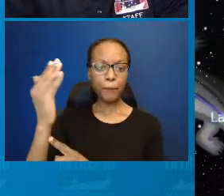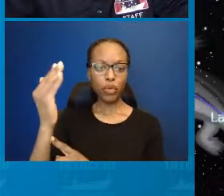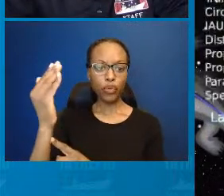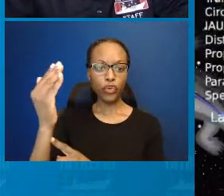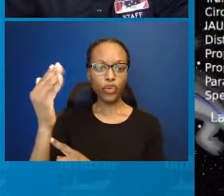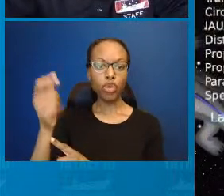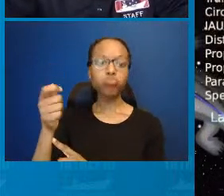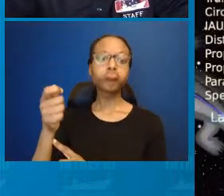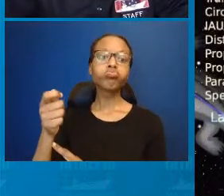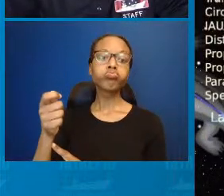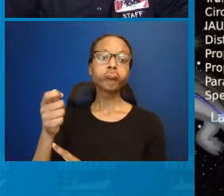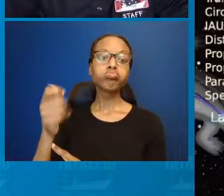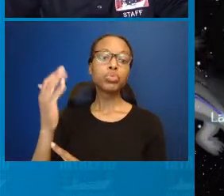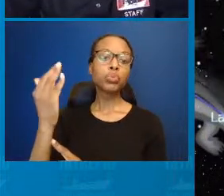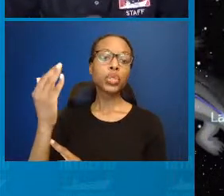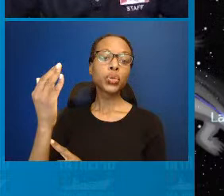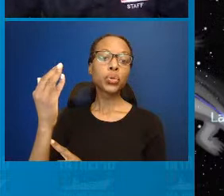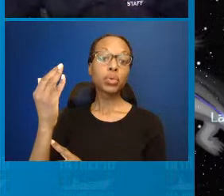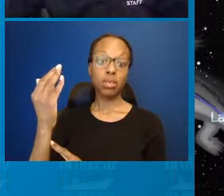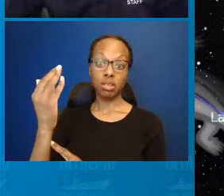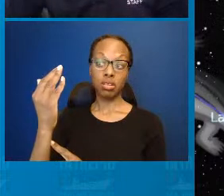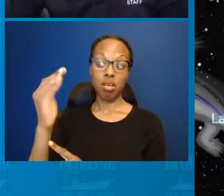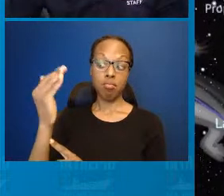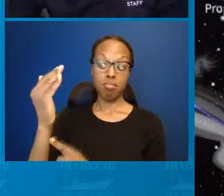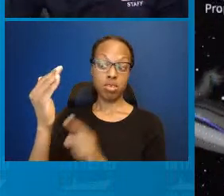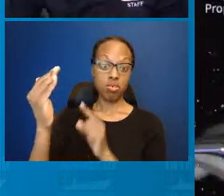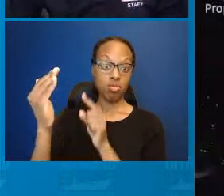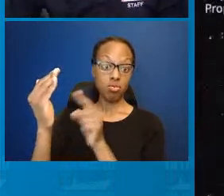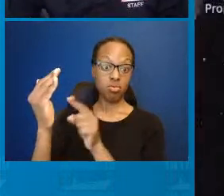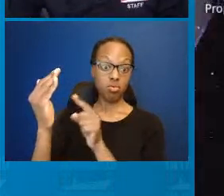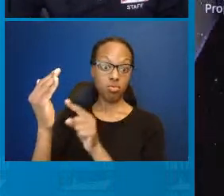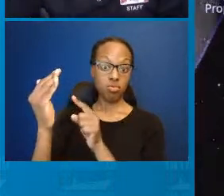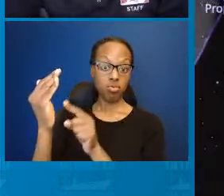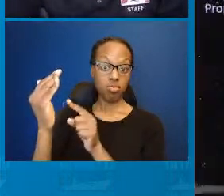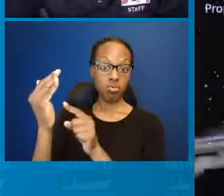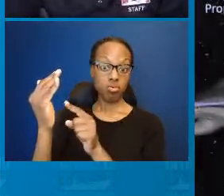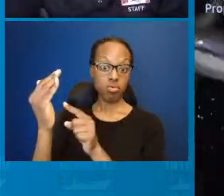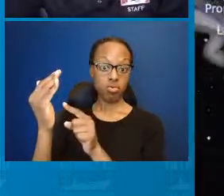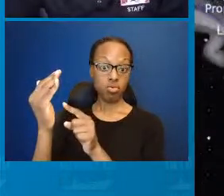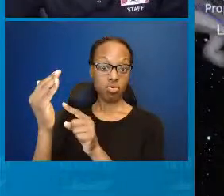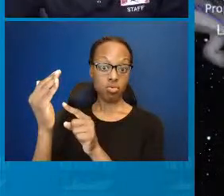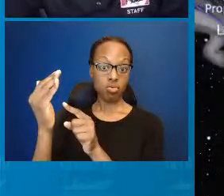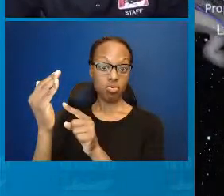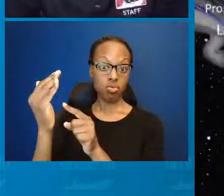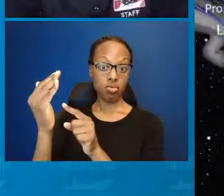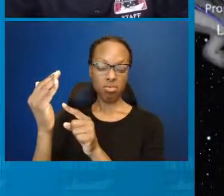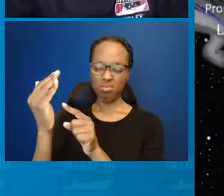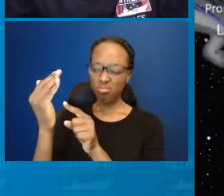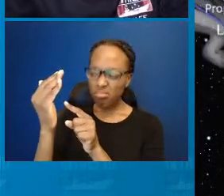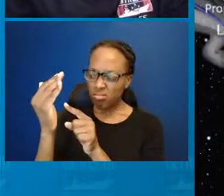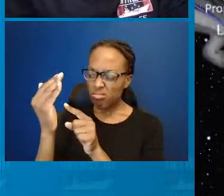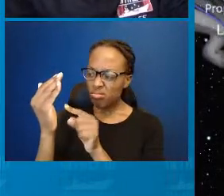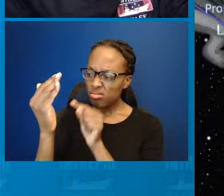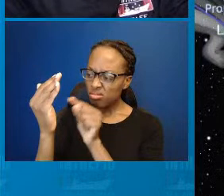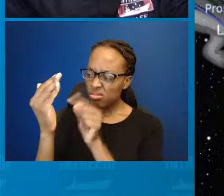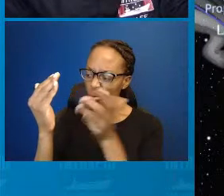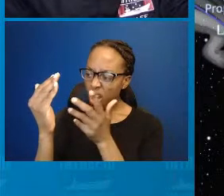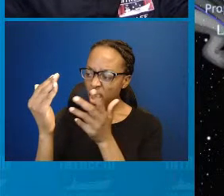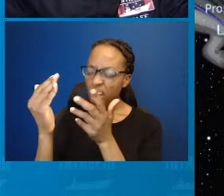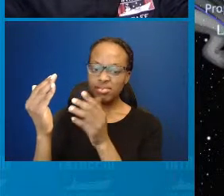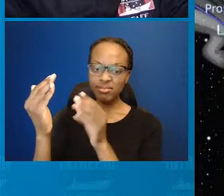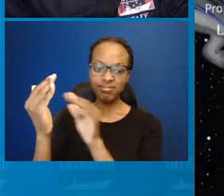And now this mirror that she's holding, you can see in the, you can see in the mirror here, you can see her